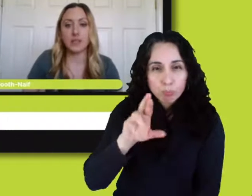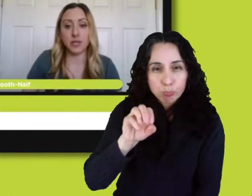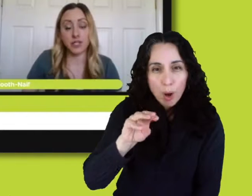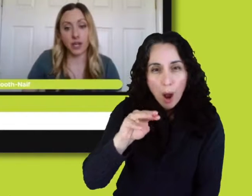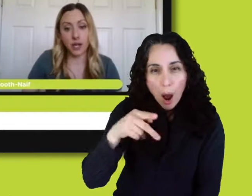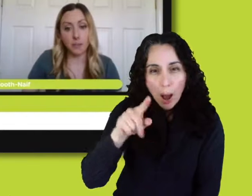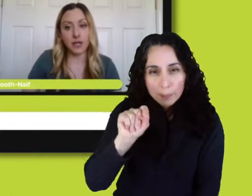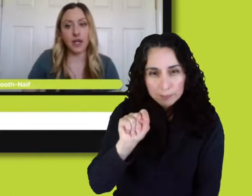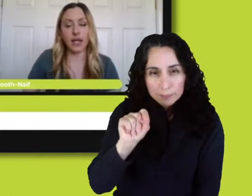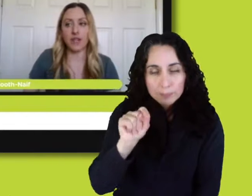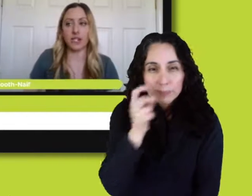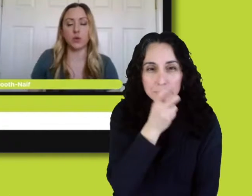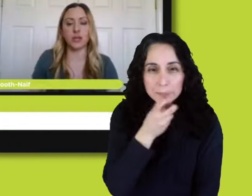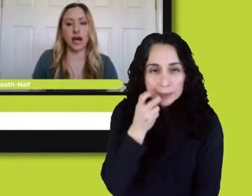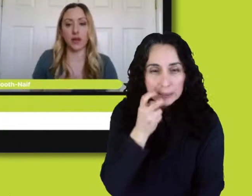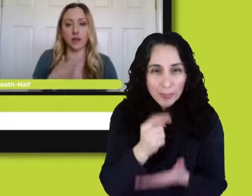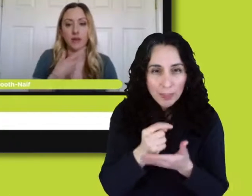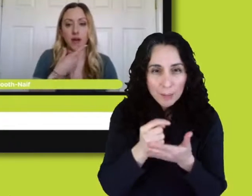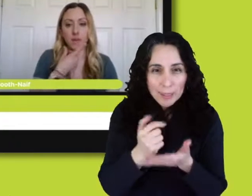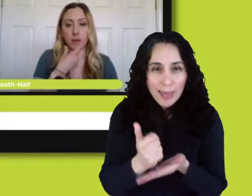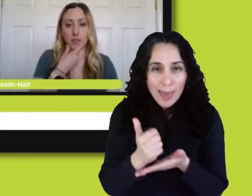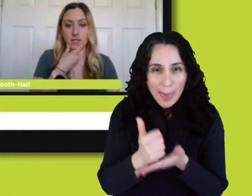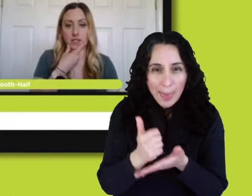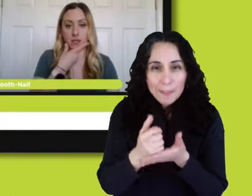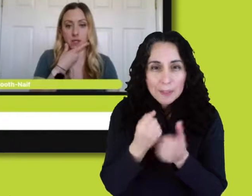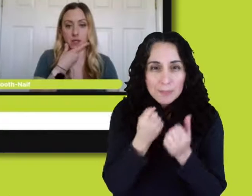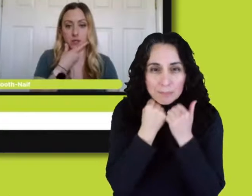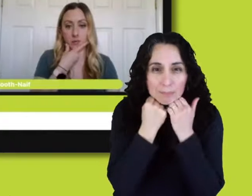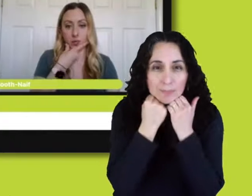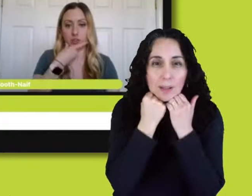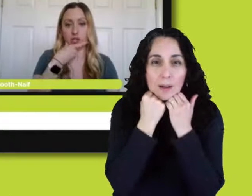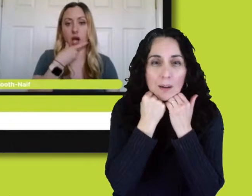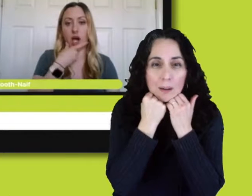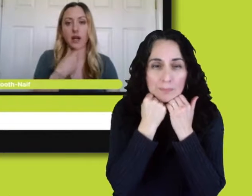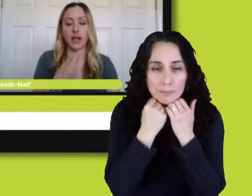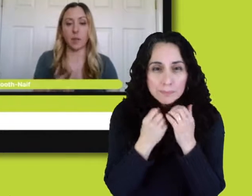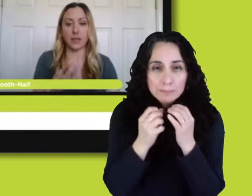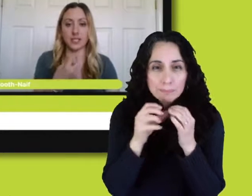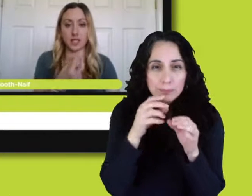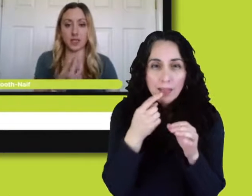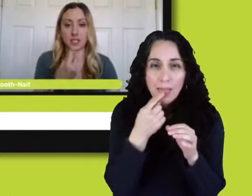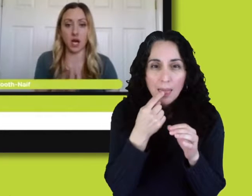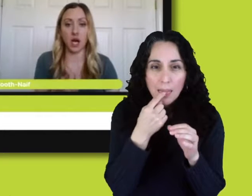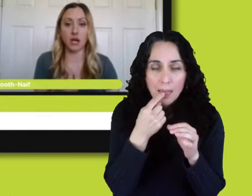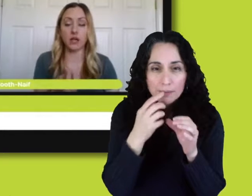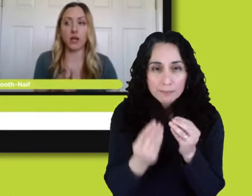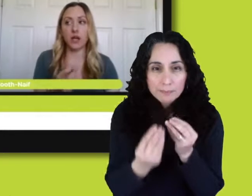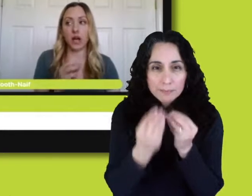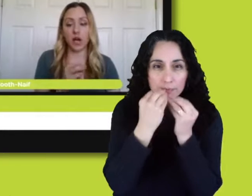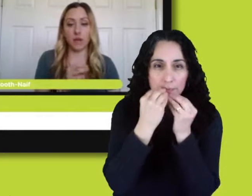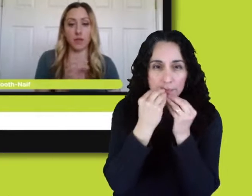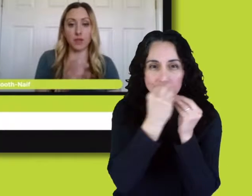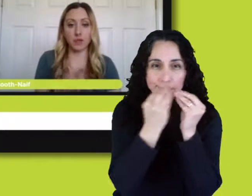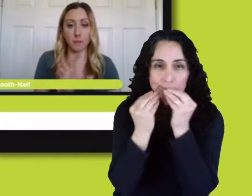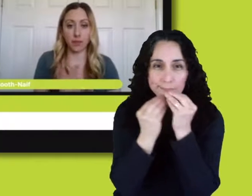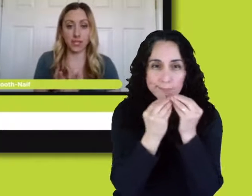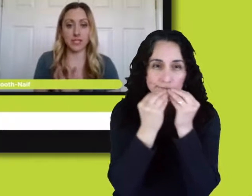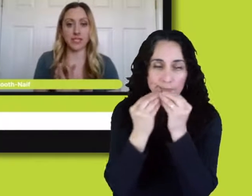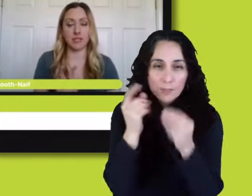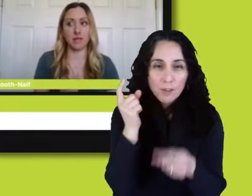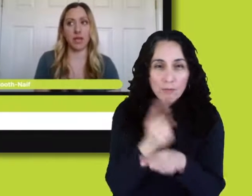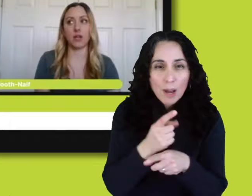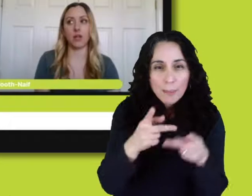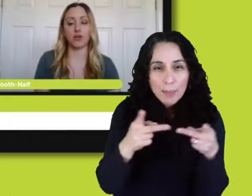PROMPT, speech therapy, and they do a lot of helping to support the jaw and helping to get the tongue in the